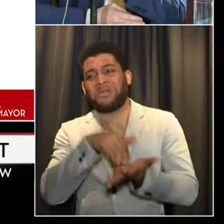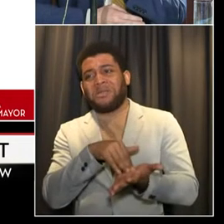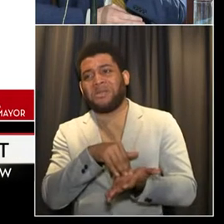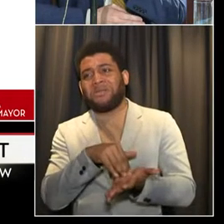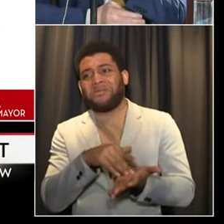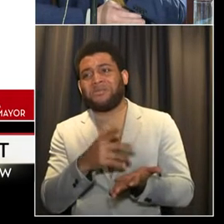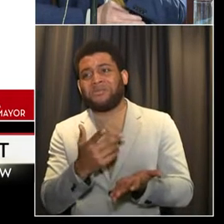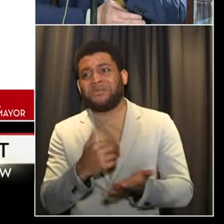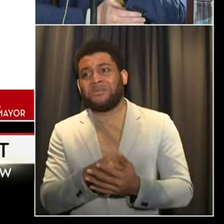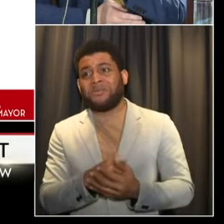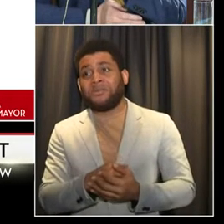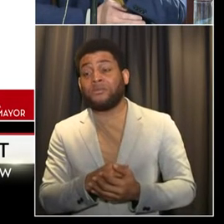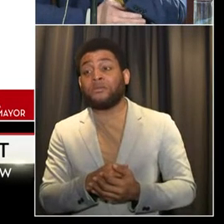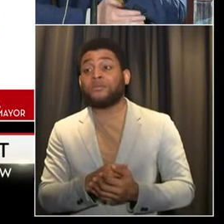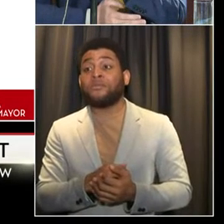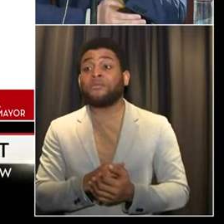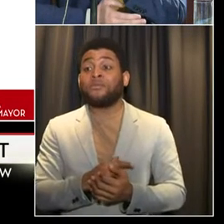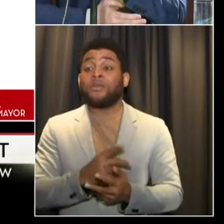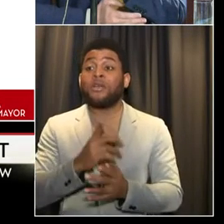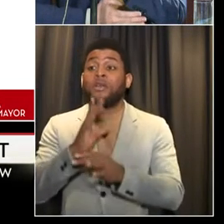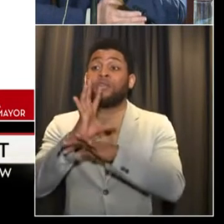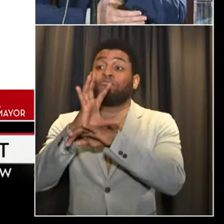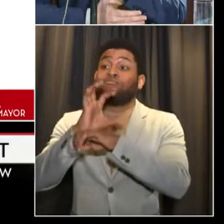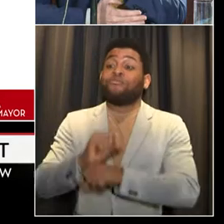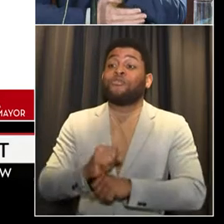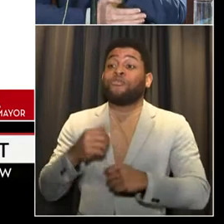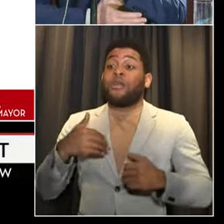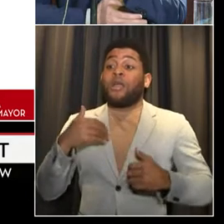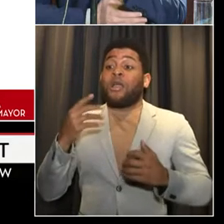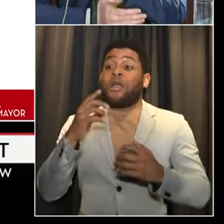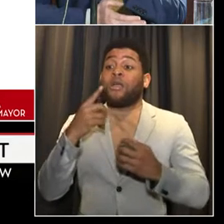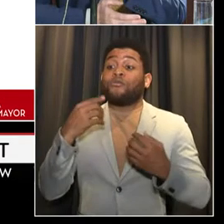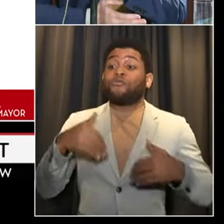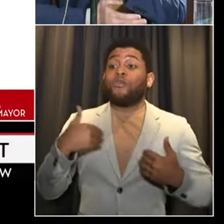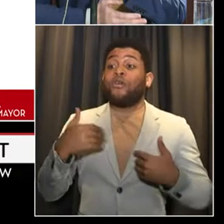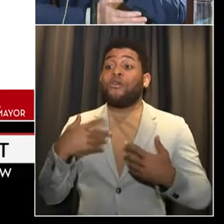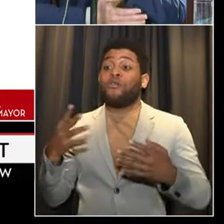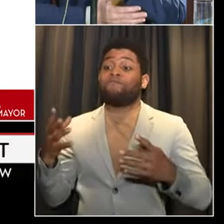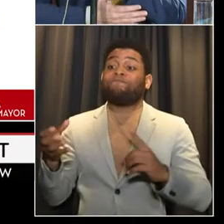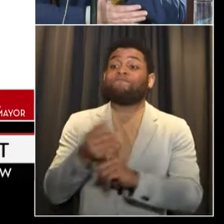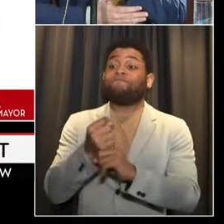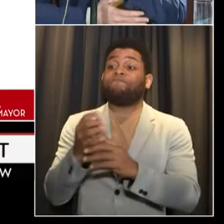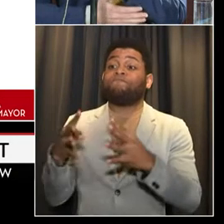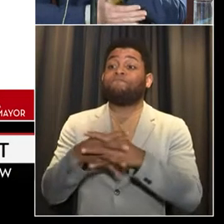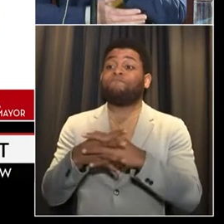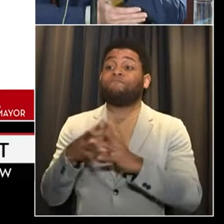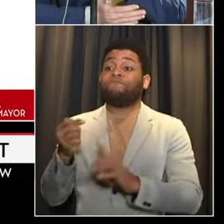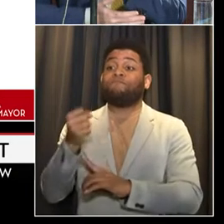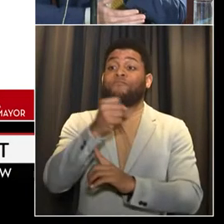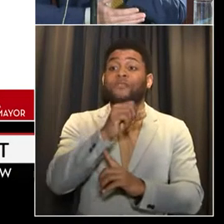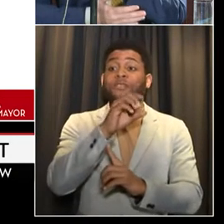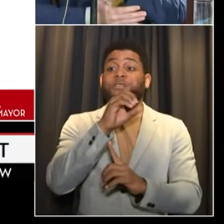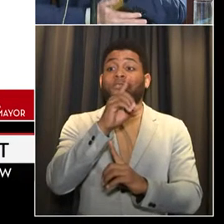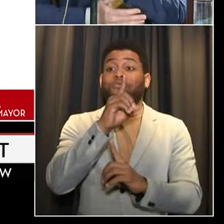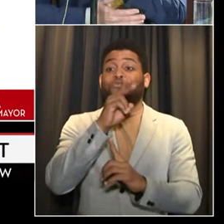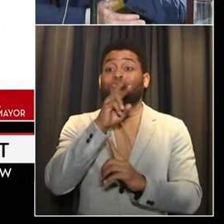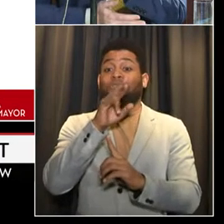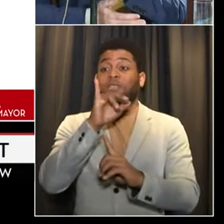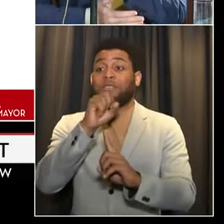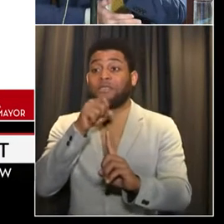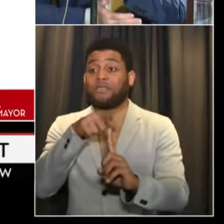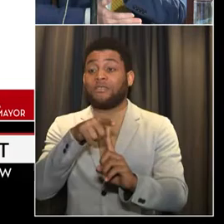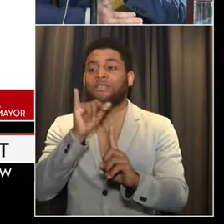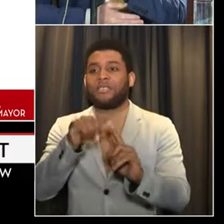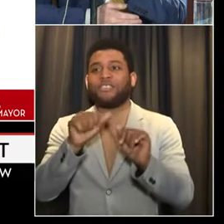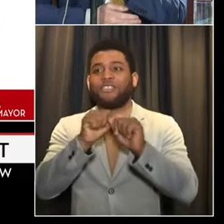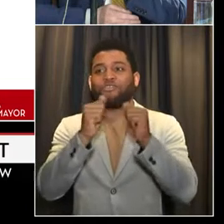customary when a juvenile was arrested and prosecuted that DYRS was seen as effectively the agency for which the juvenile will